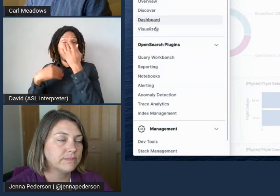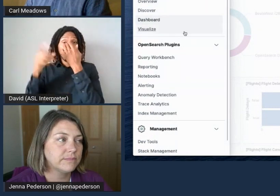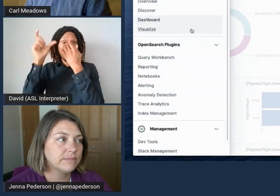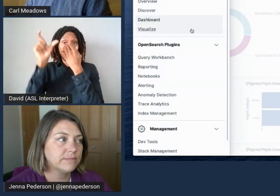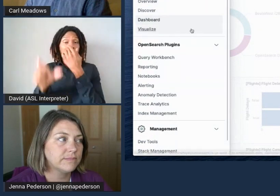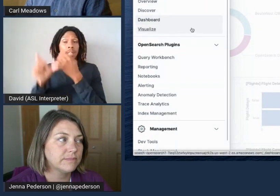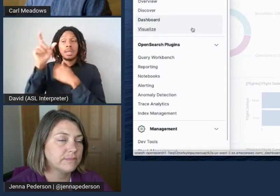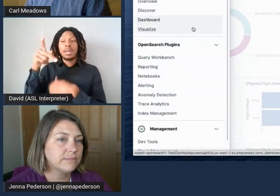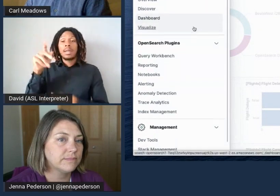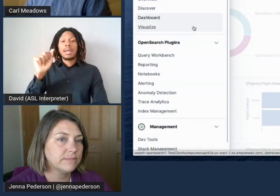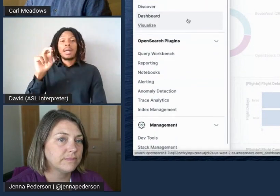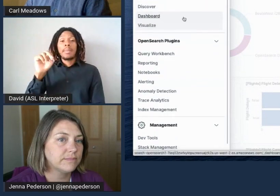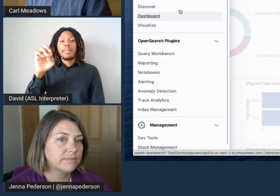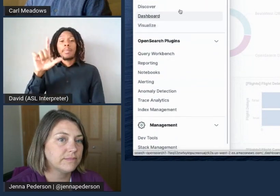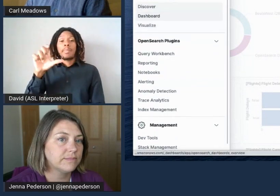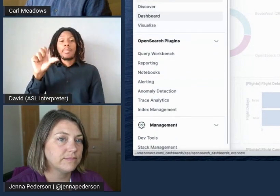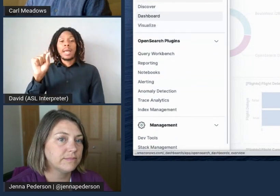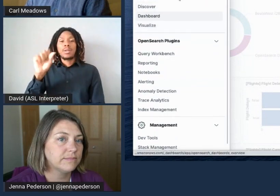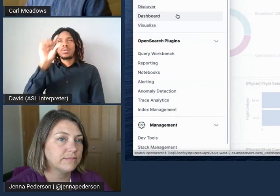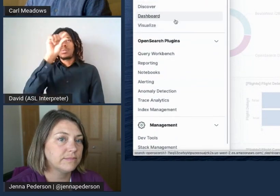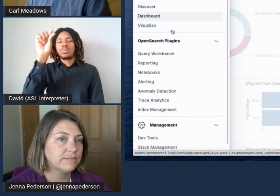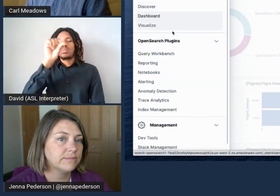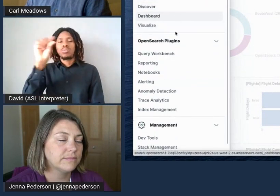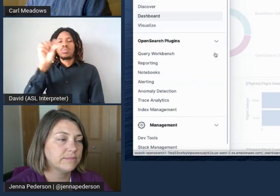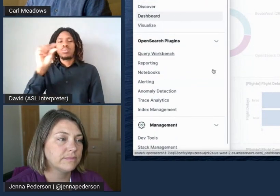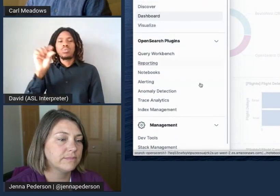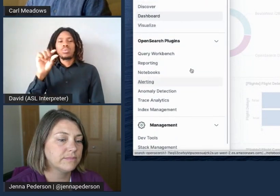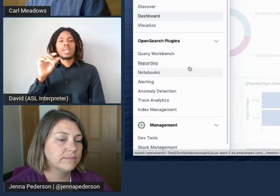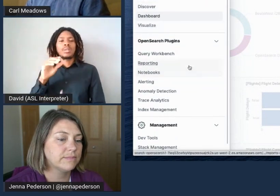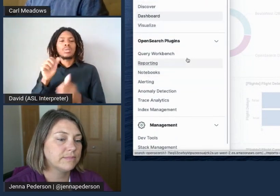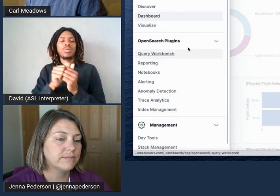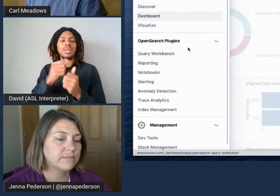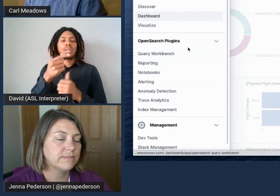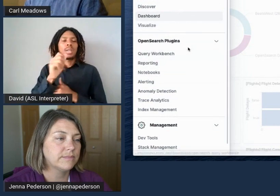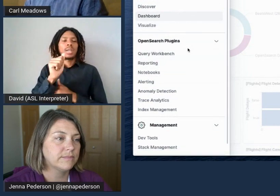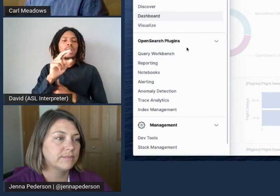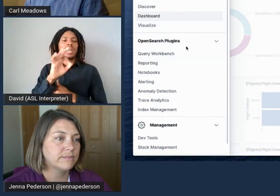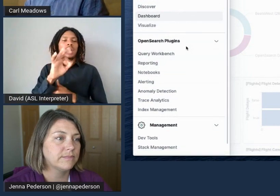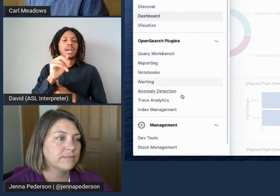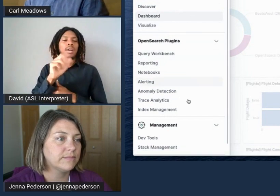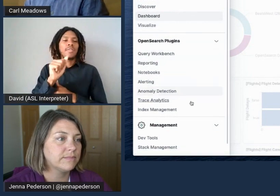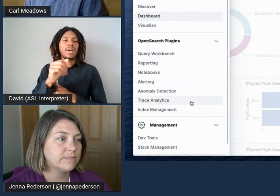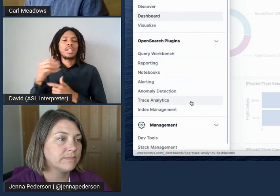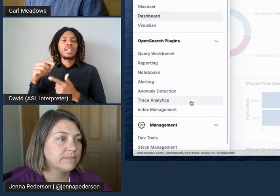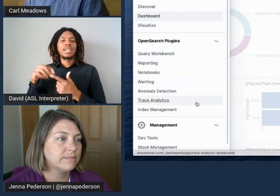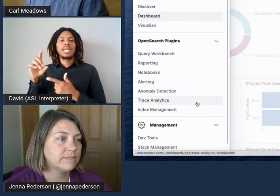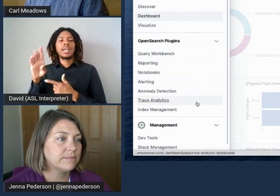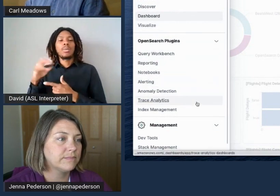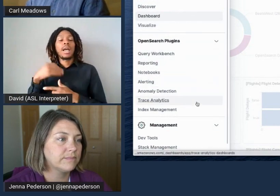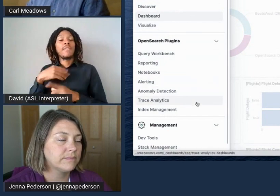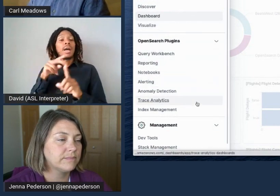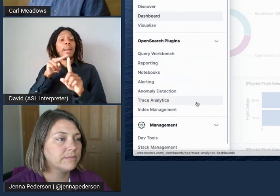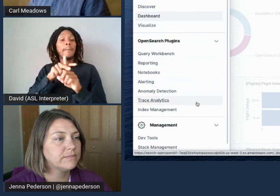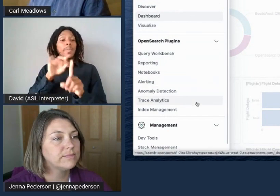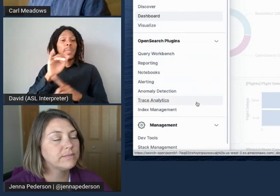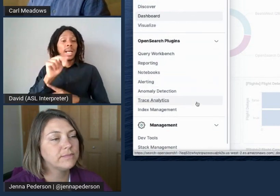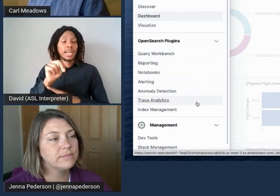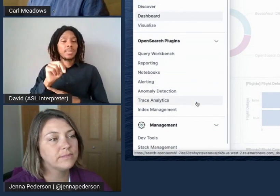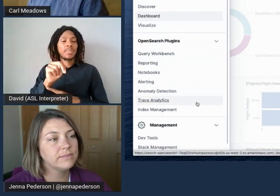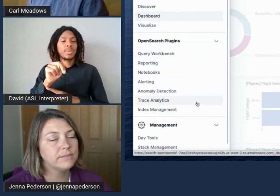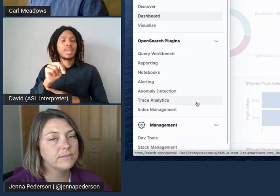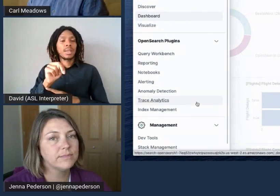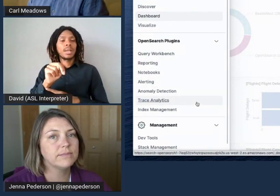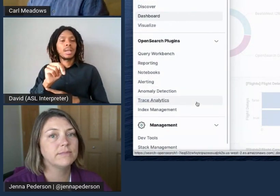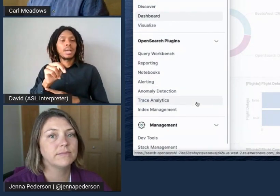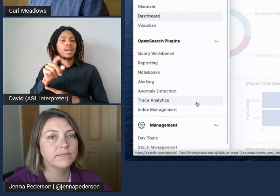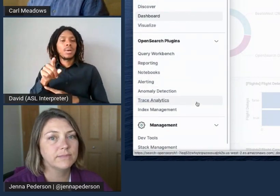the standard panels that existed with Kibana and Dashboards. These plugins are the